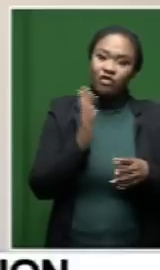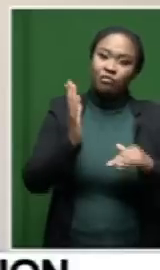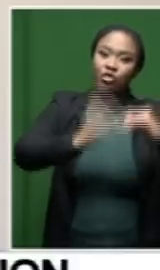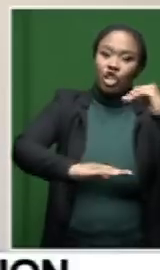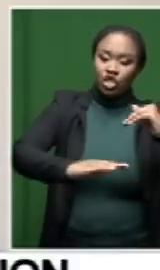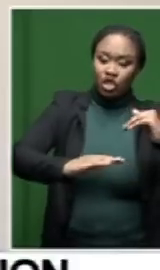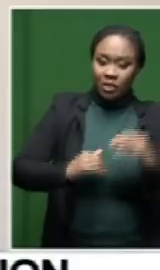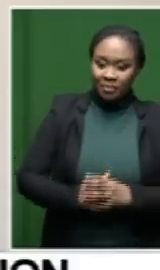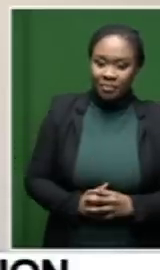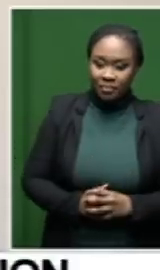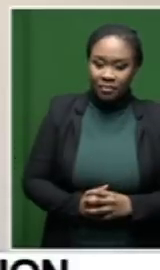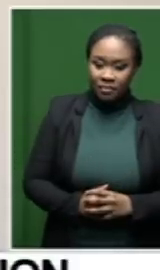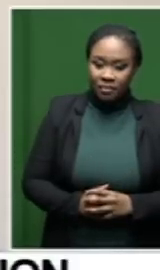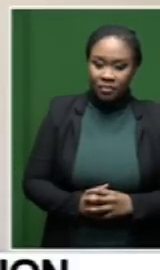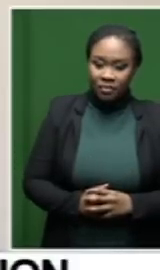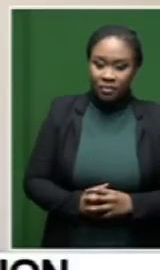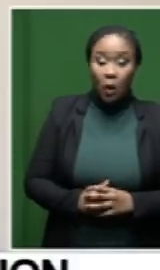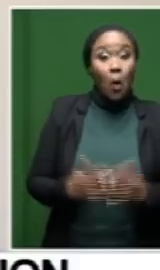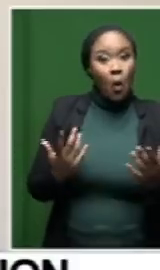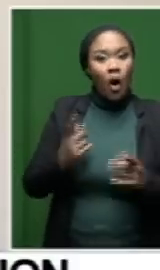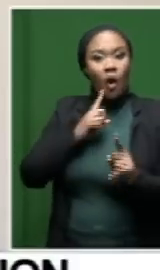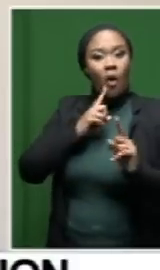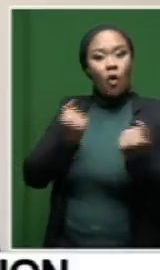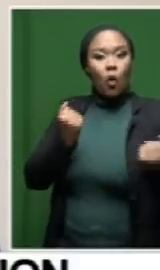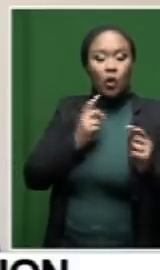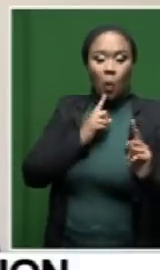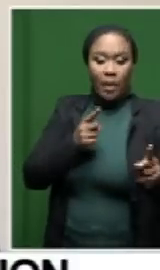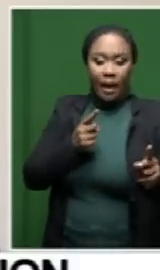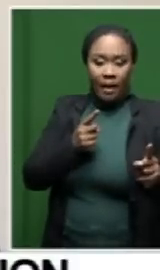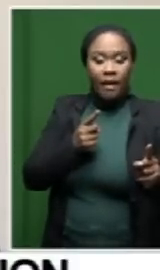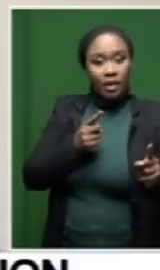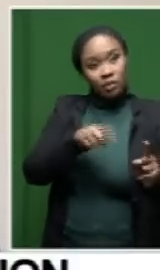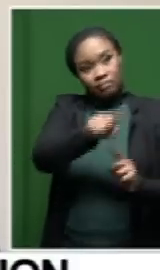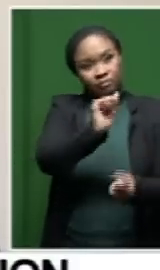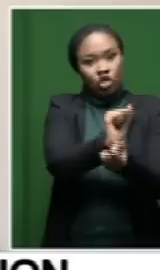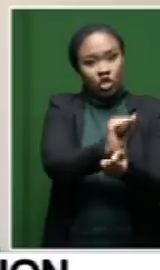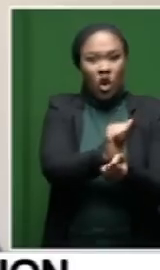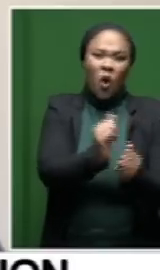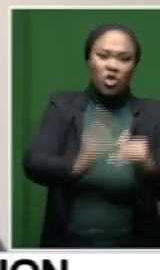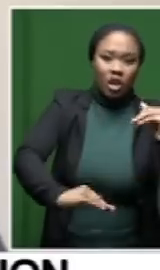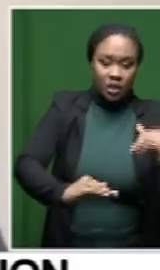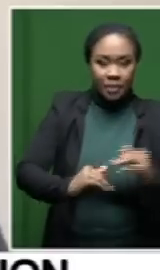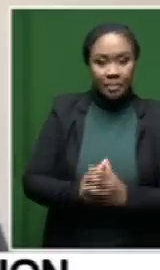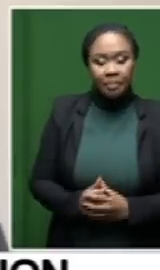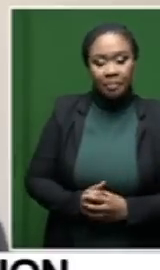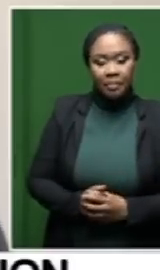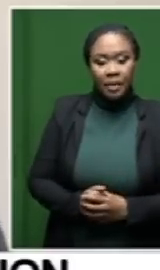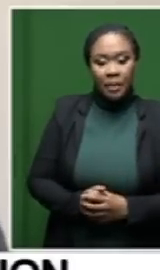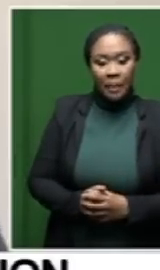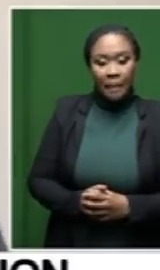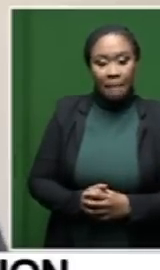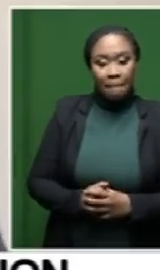charged, or at least there is an indictment to charge them. So what that means is that there is